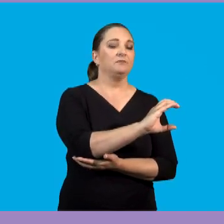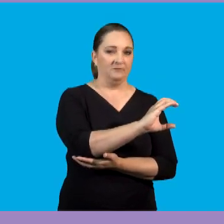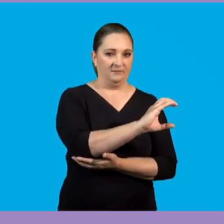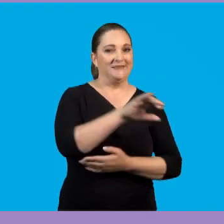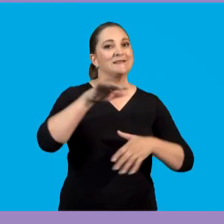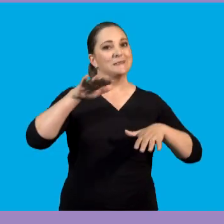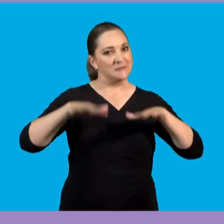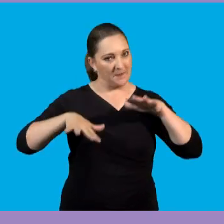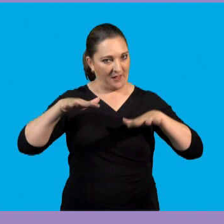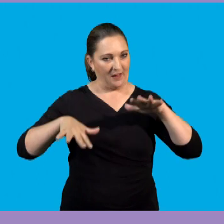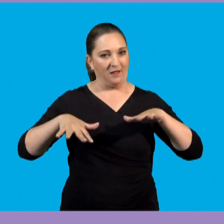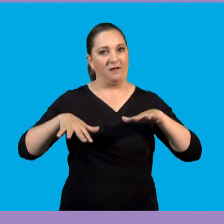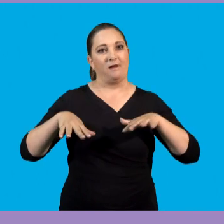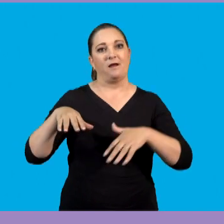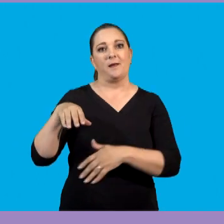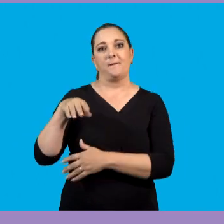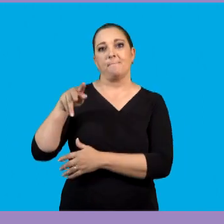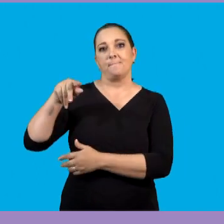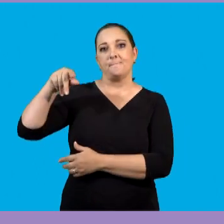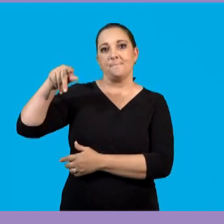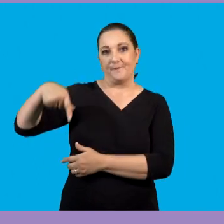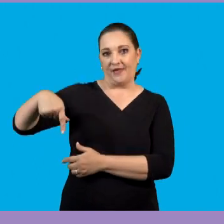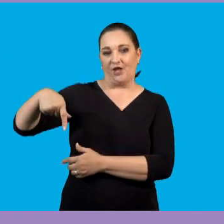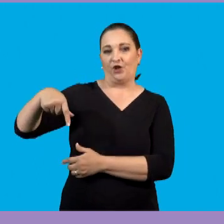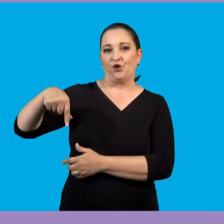is similar to triangle